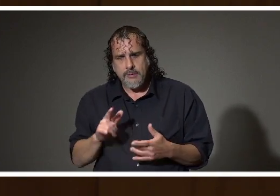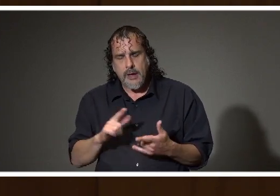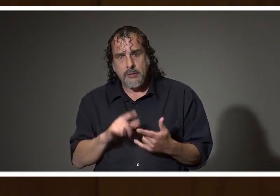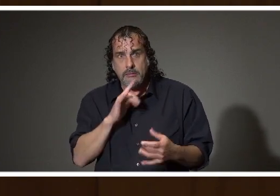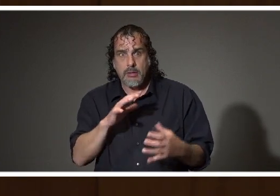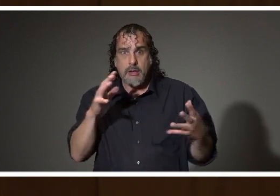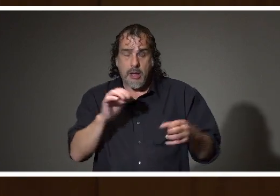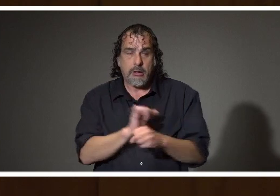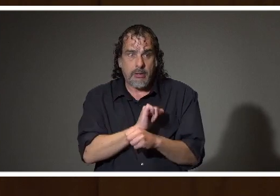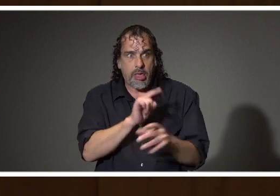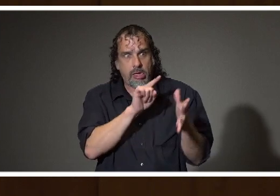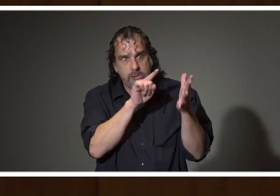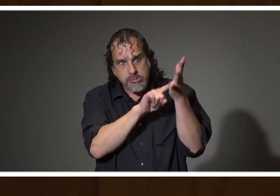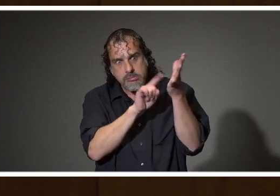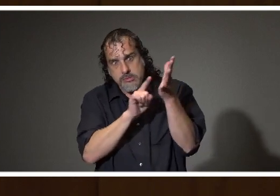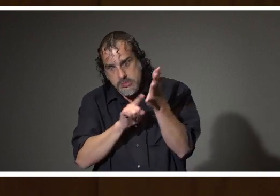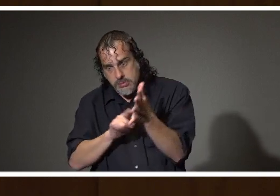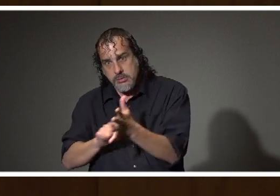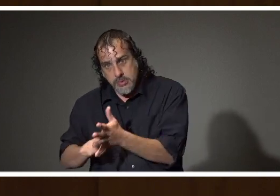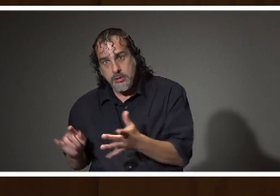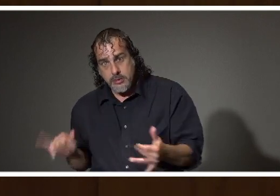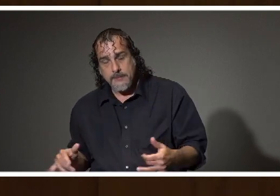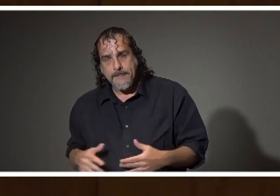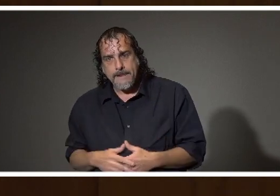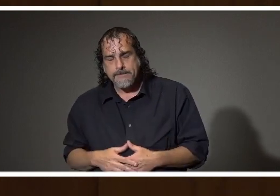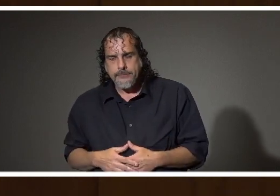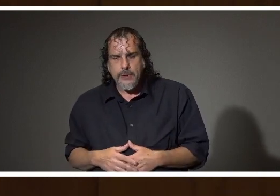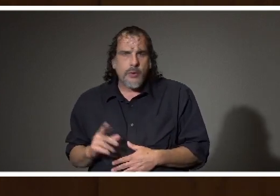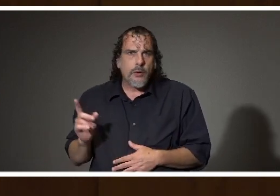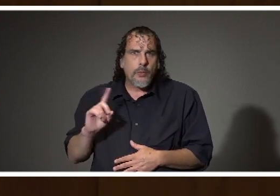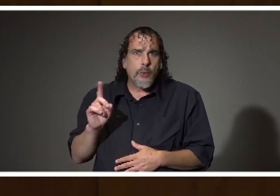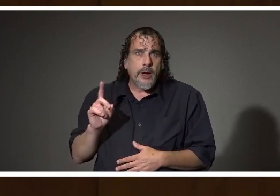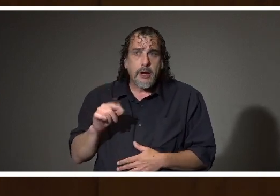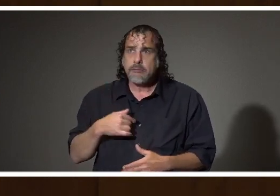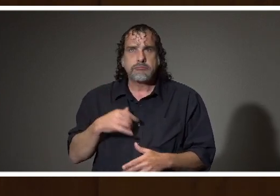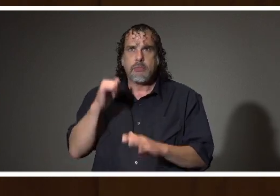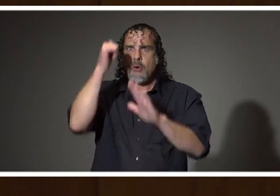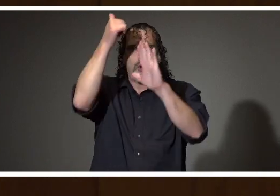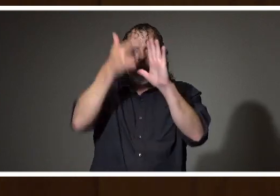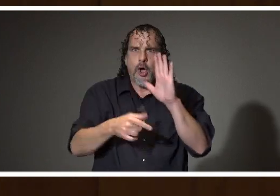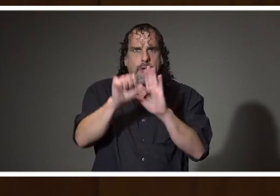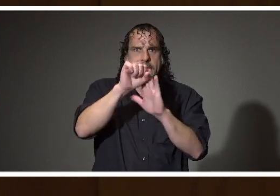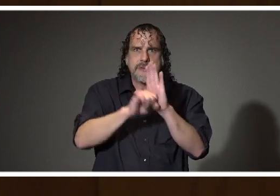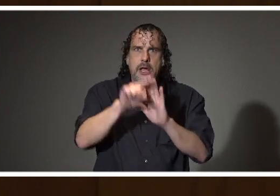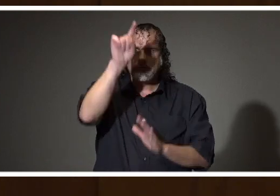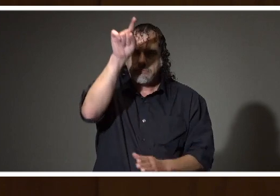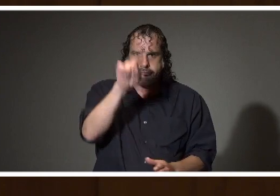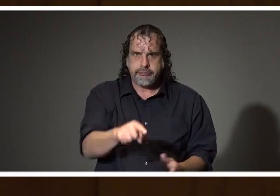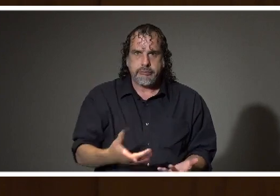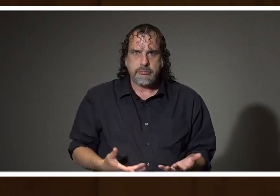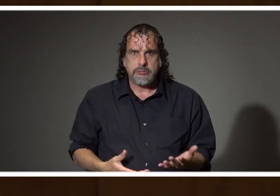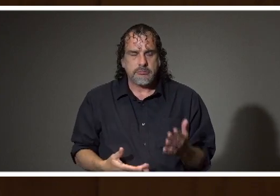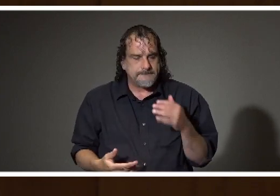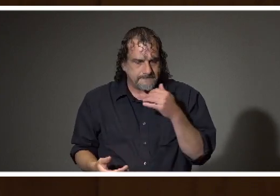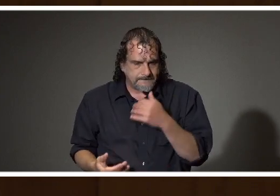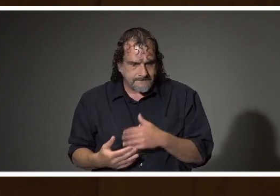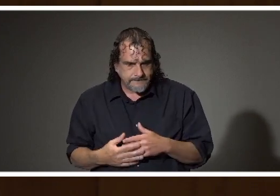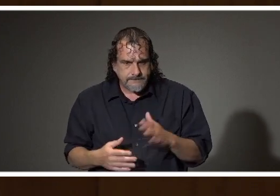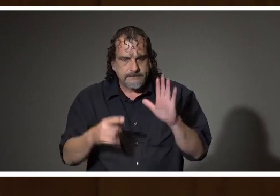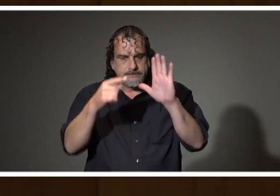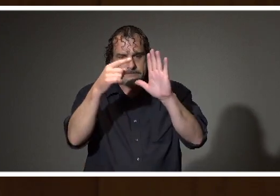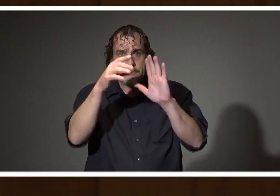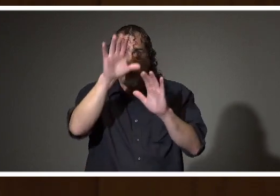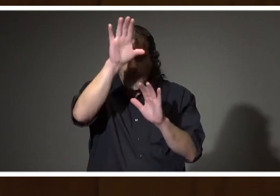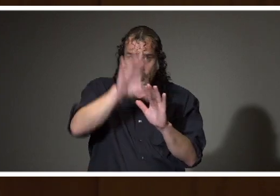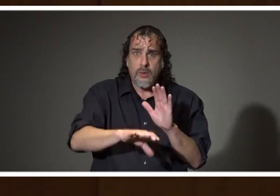intensive. As far as like where are we doing it, we're doing it everywhere. We've got across the state.